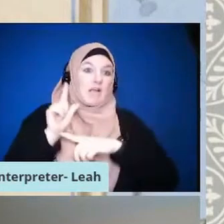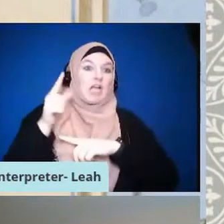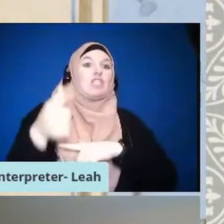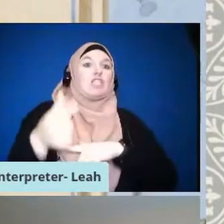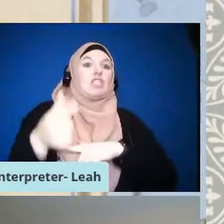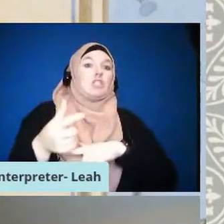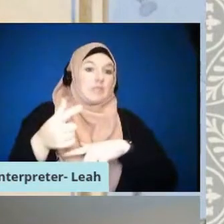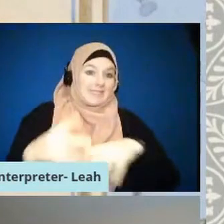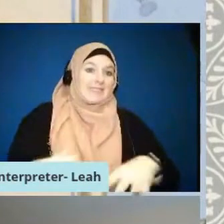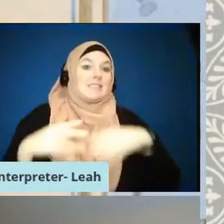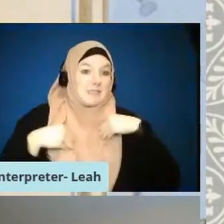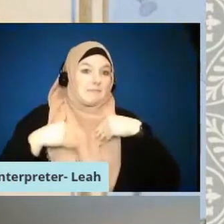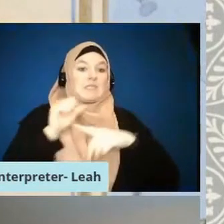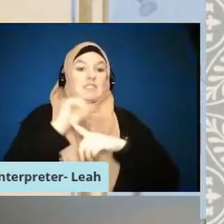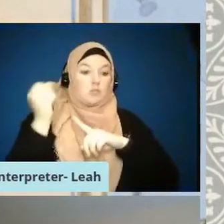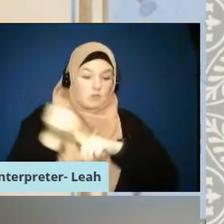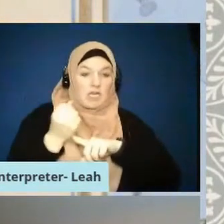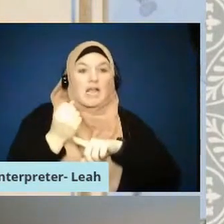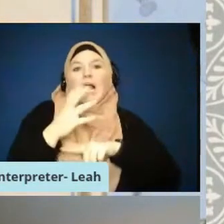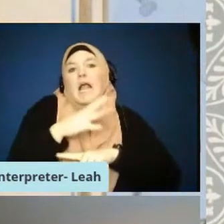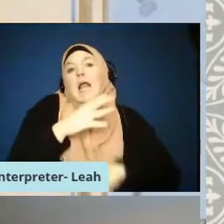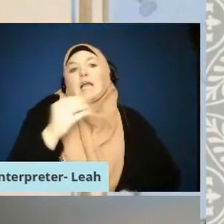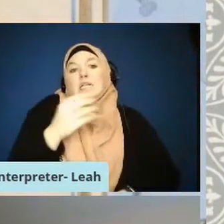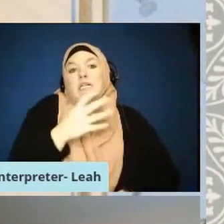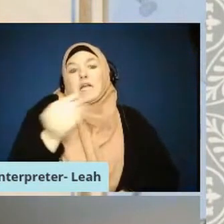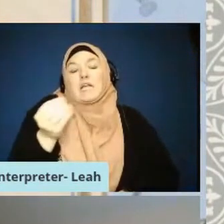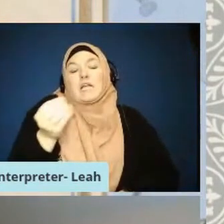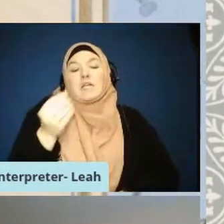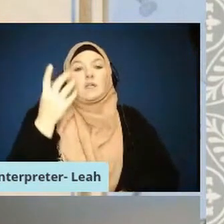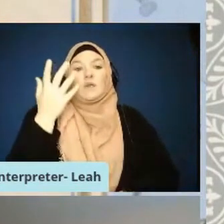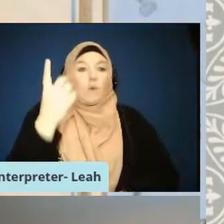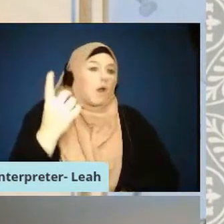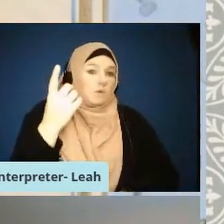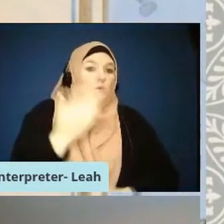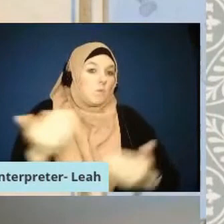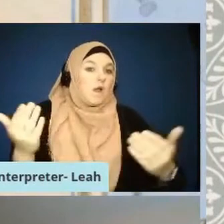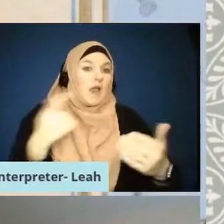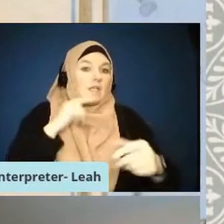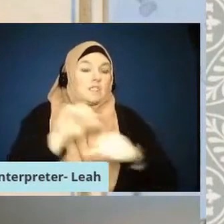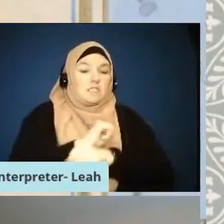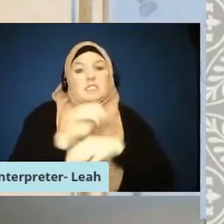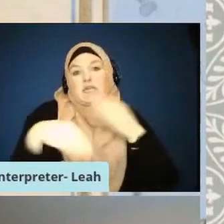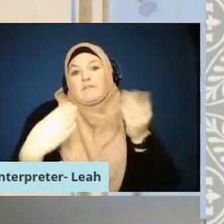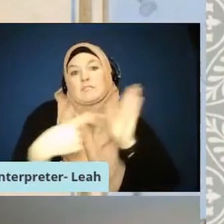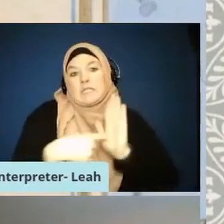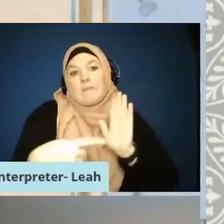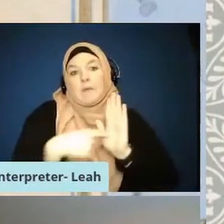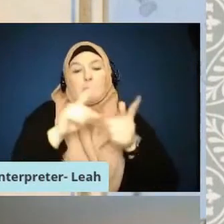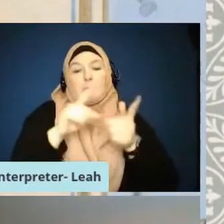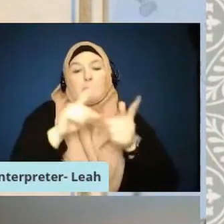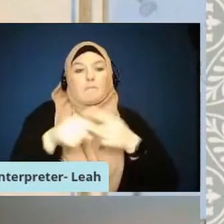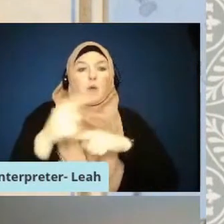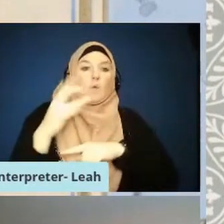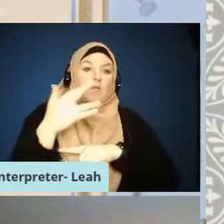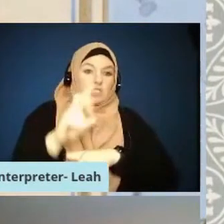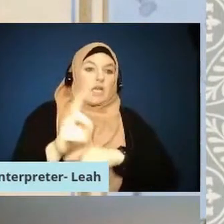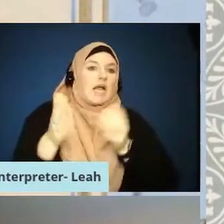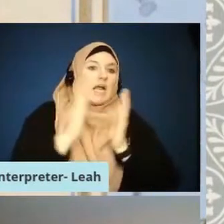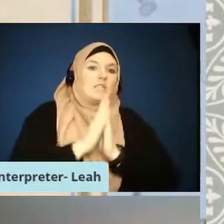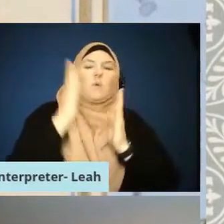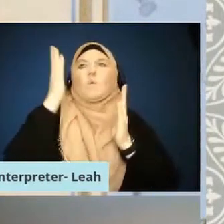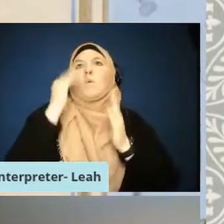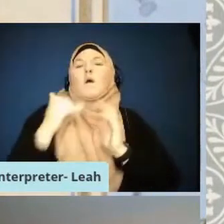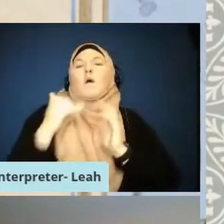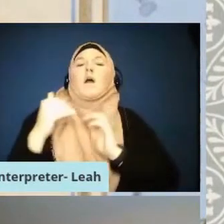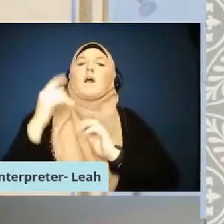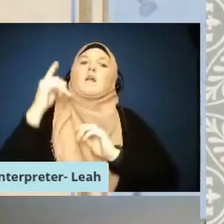eventually accept the situation. And one way, actually, I can give an example about a child is asking why